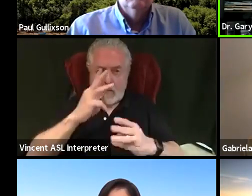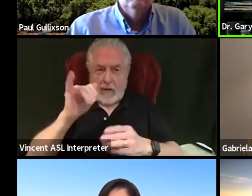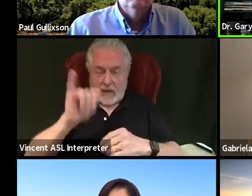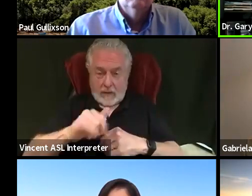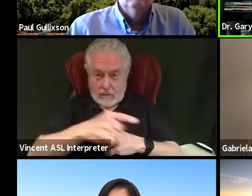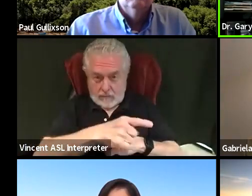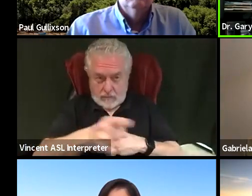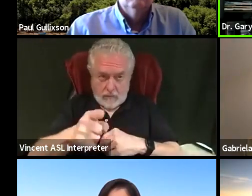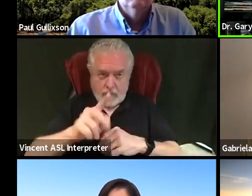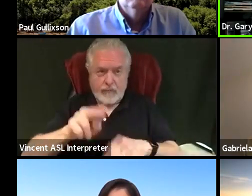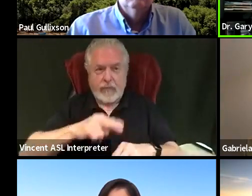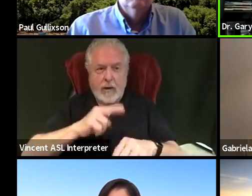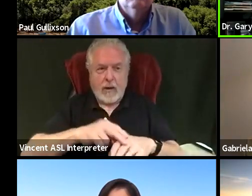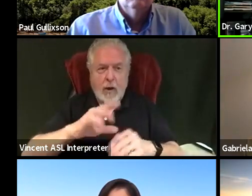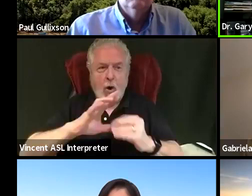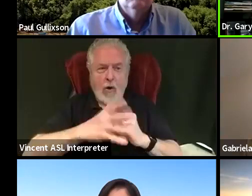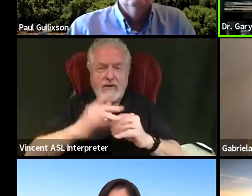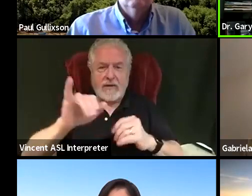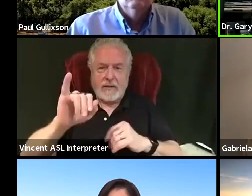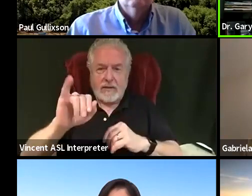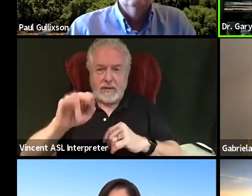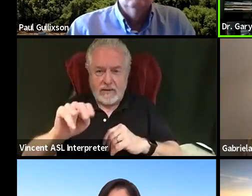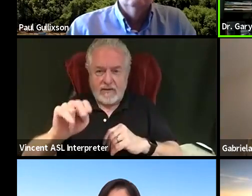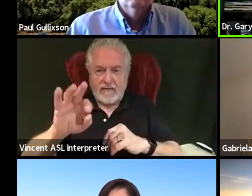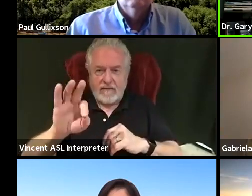them with natural COVID infection.